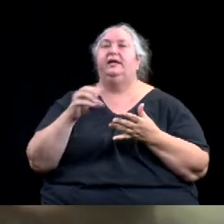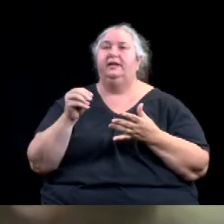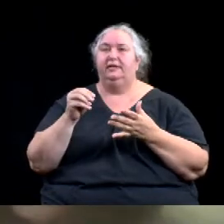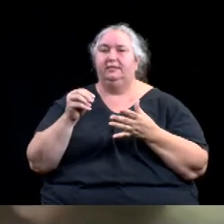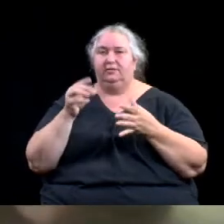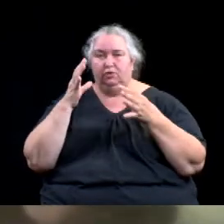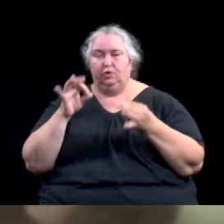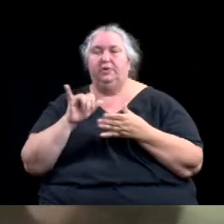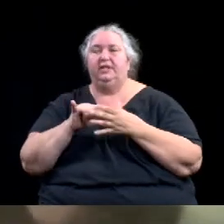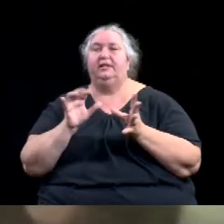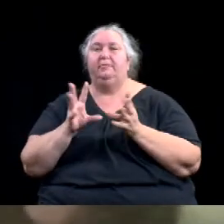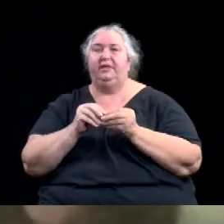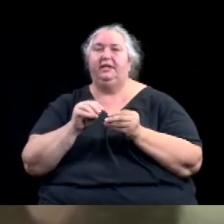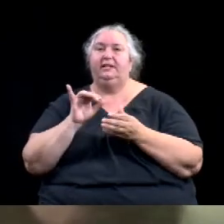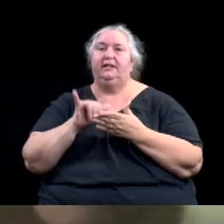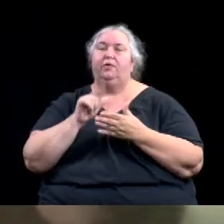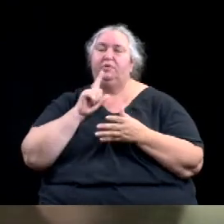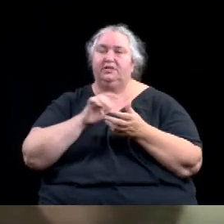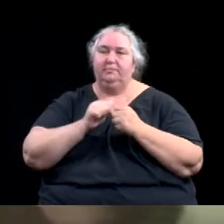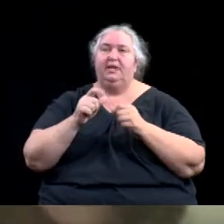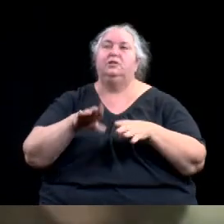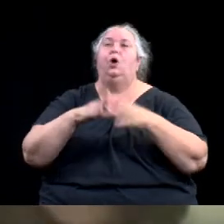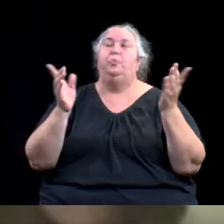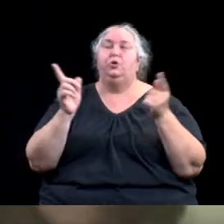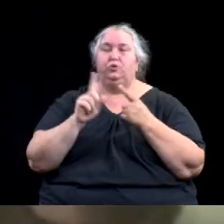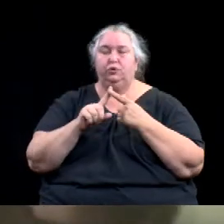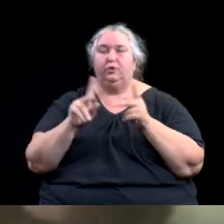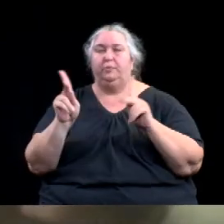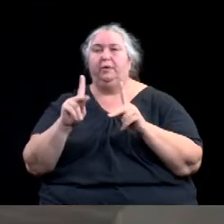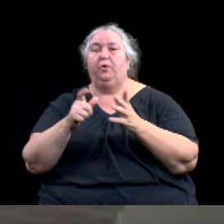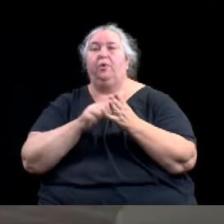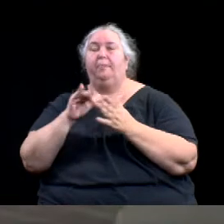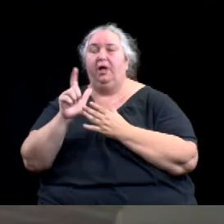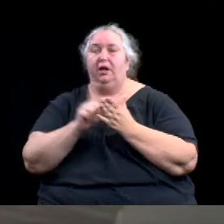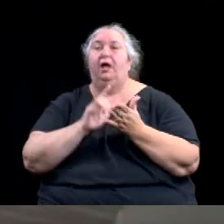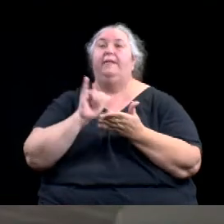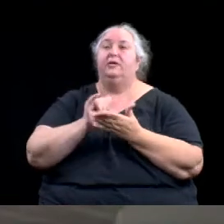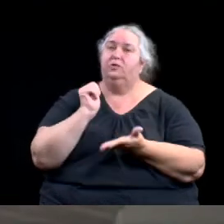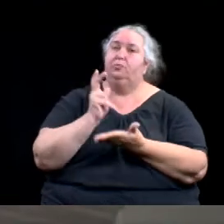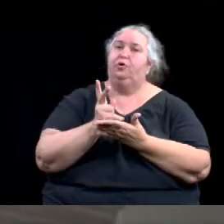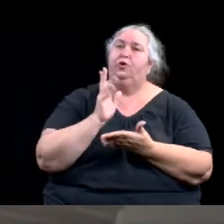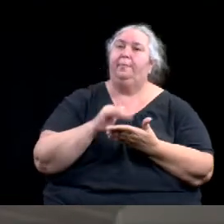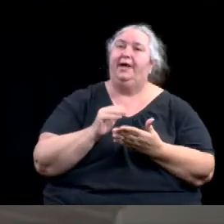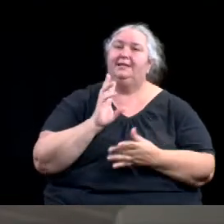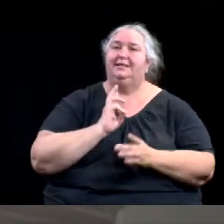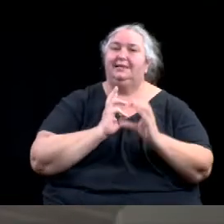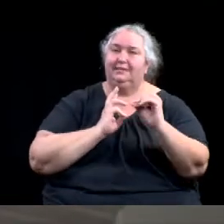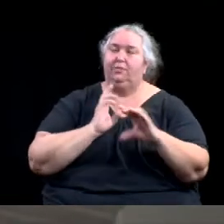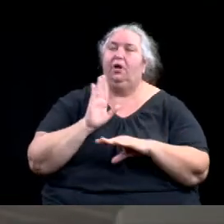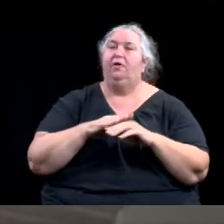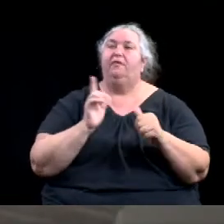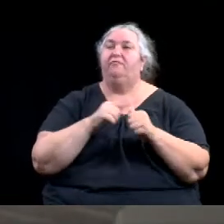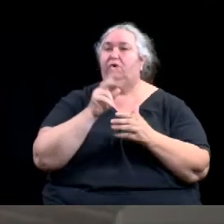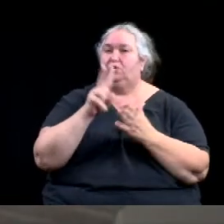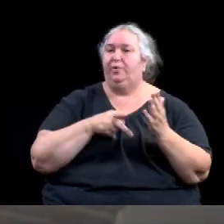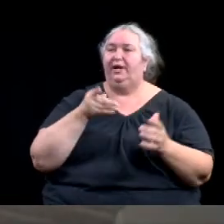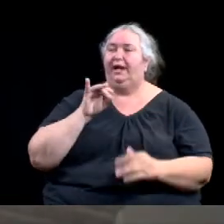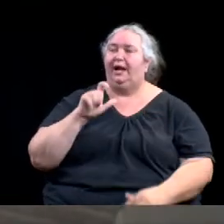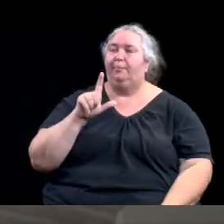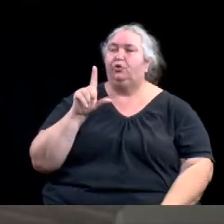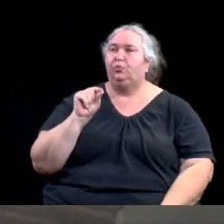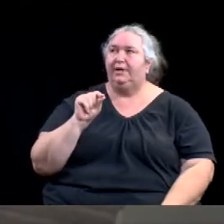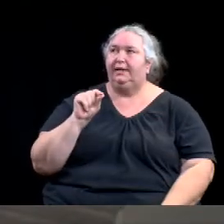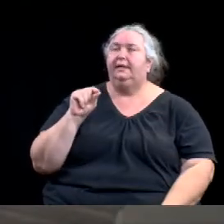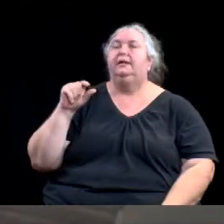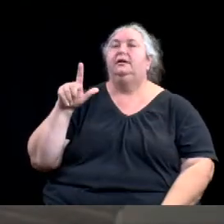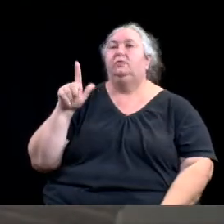reading on April 20th, 2021. Any questions for staff? We will open a public